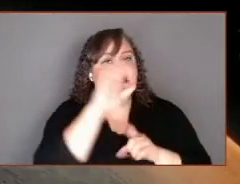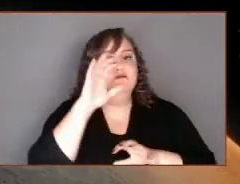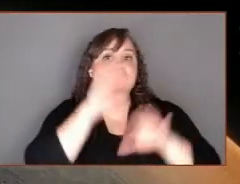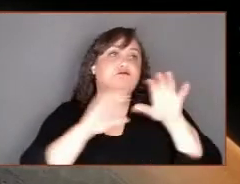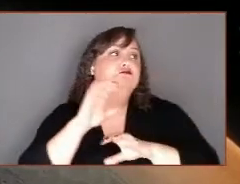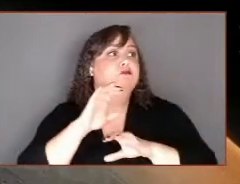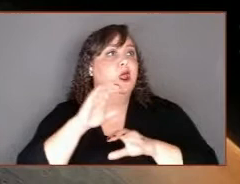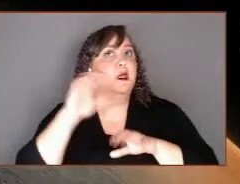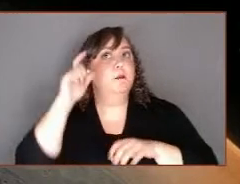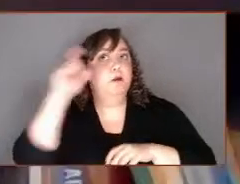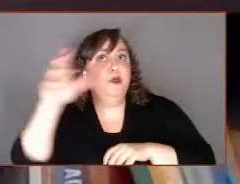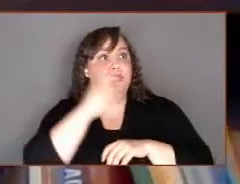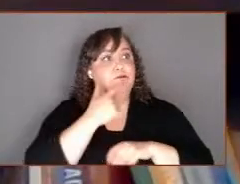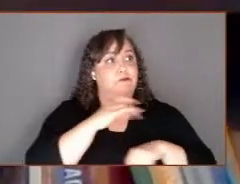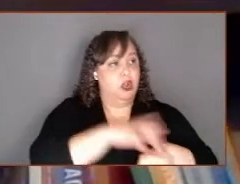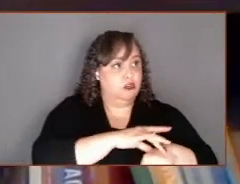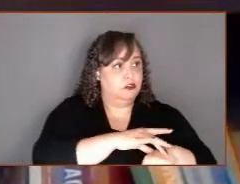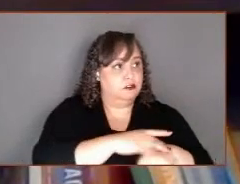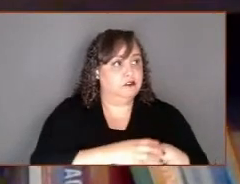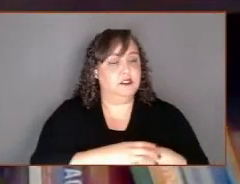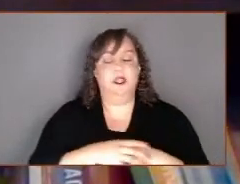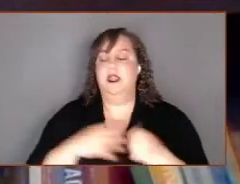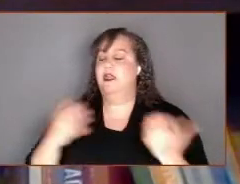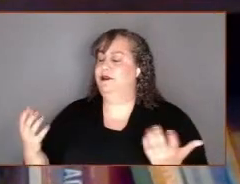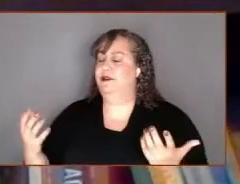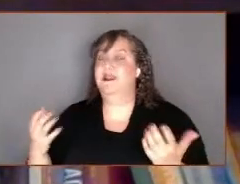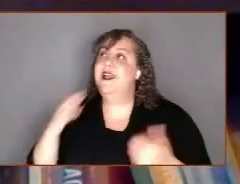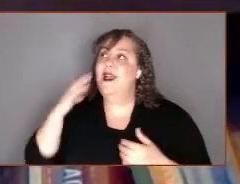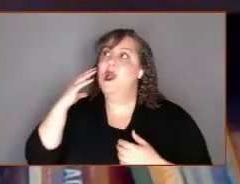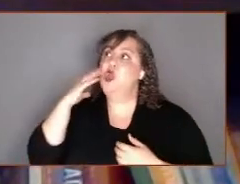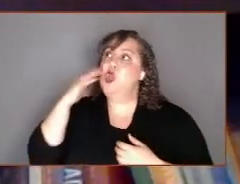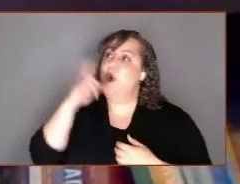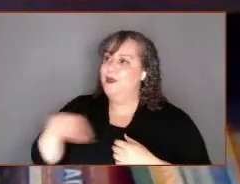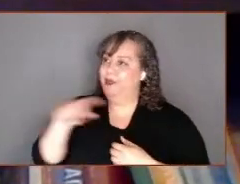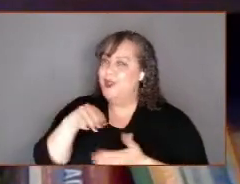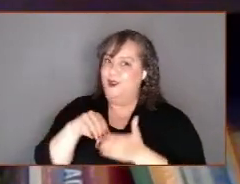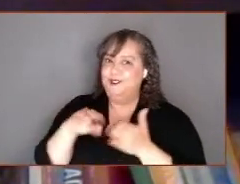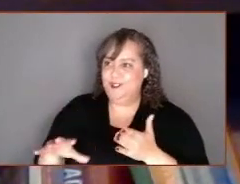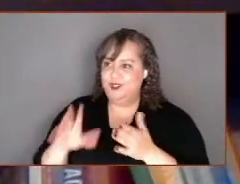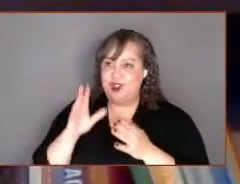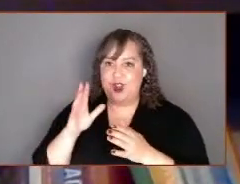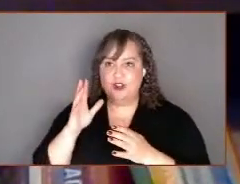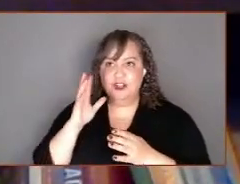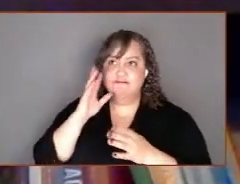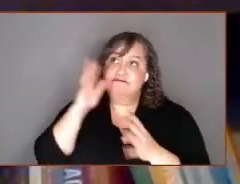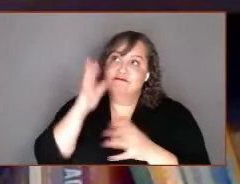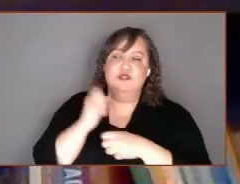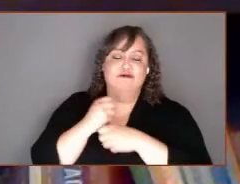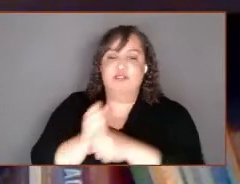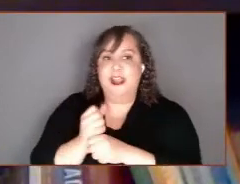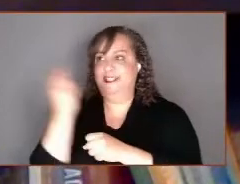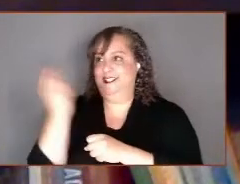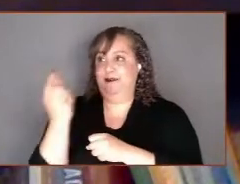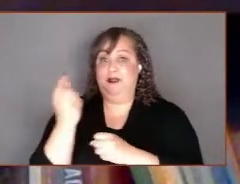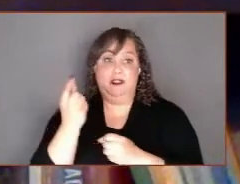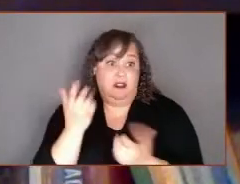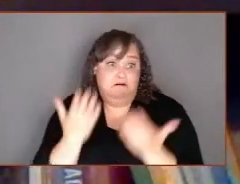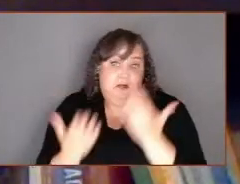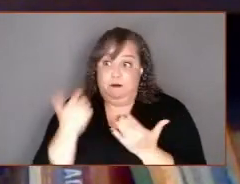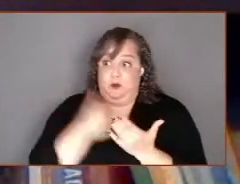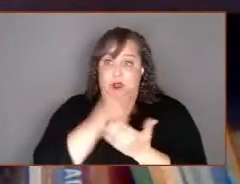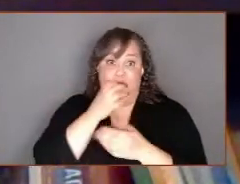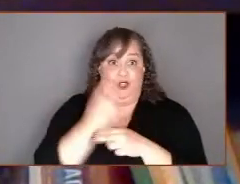Mars? You know, knowing that these students are creating something that might be a tool that we use in space one day is actually